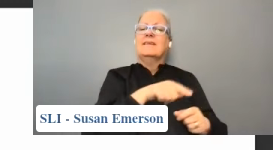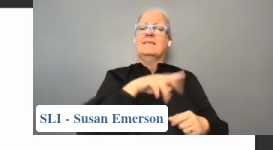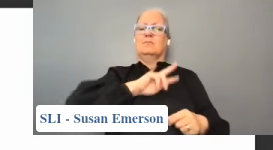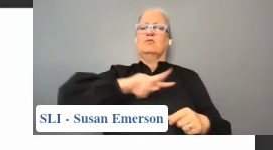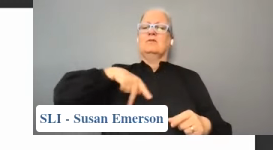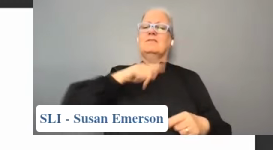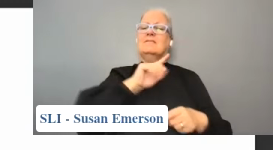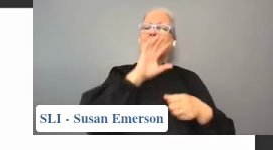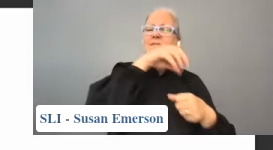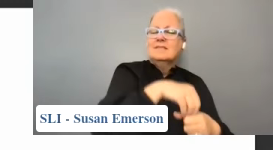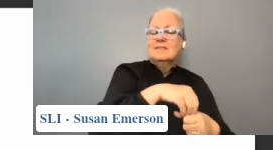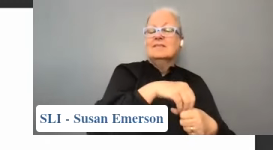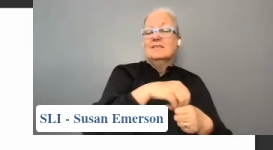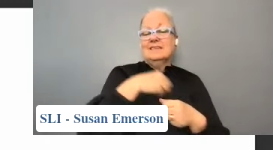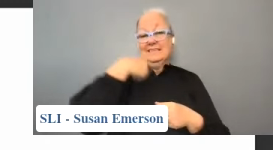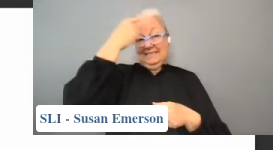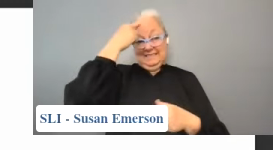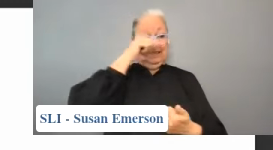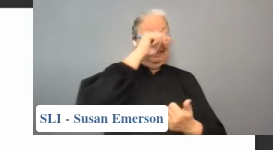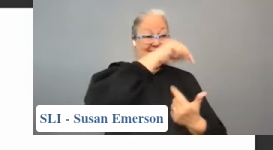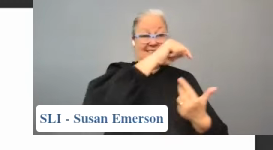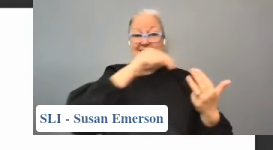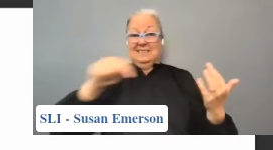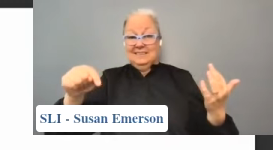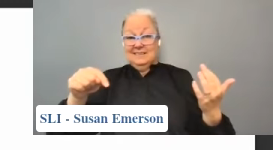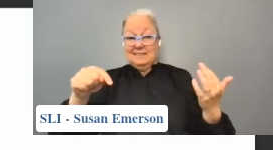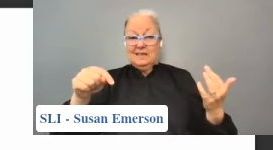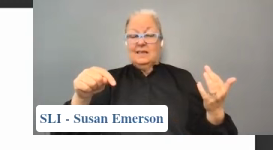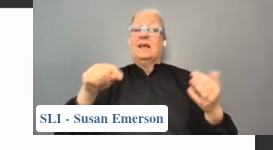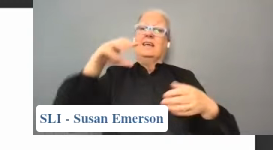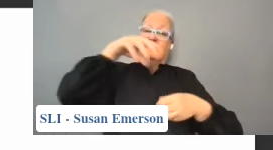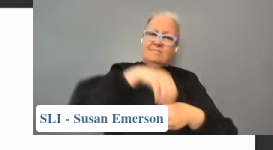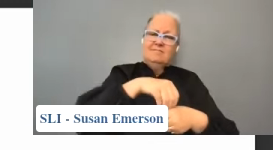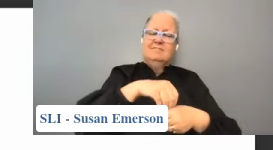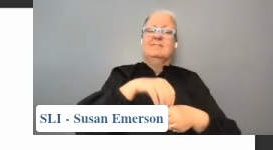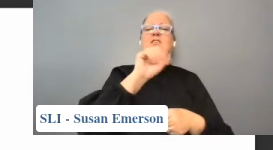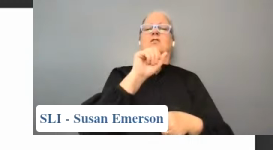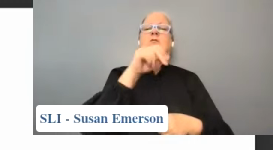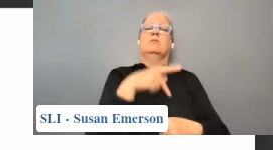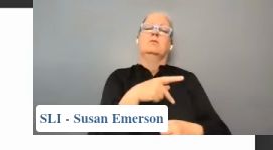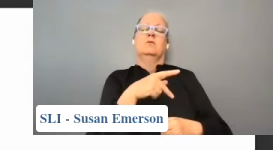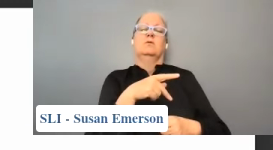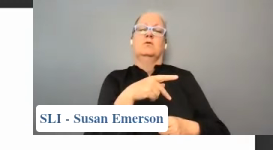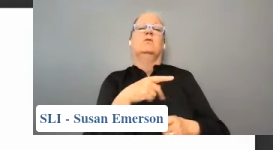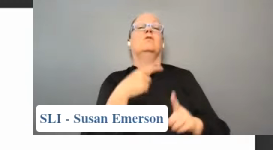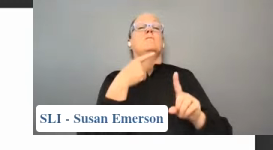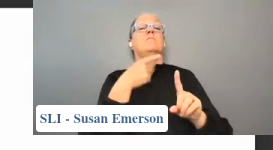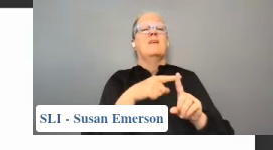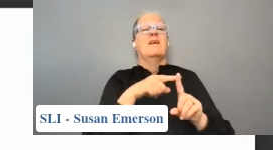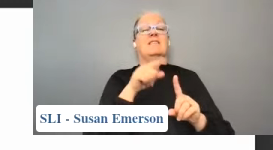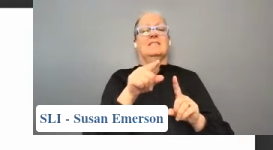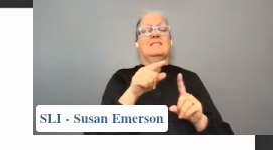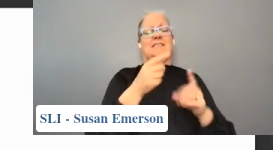kind of mechanisms that fall across those. And then also the sort of systems interlinkages portion of